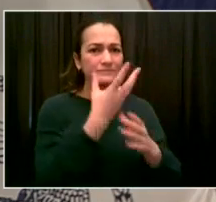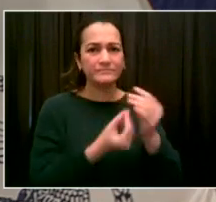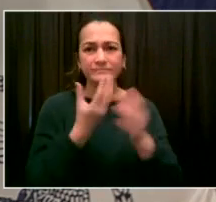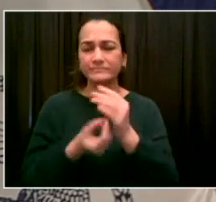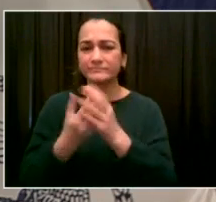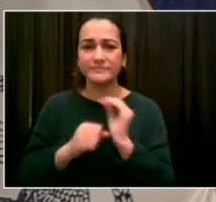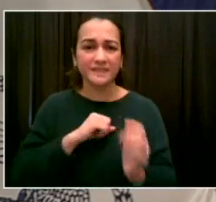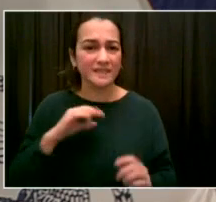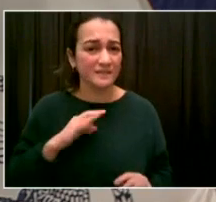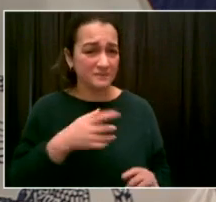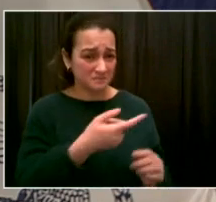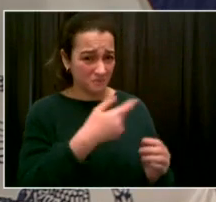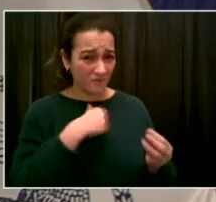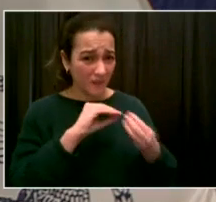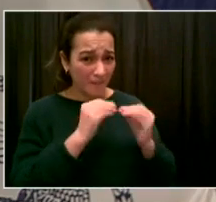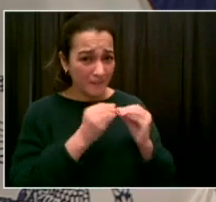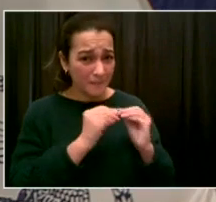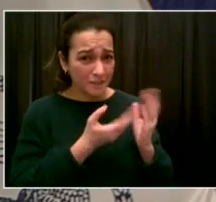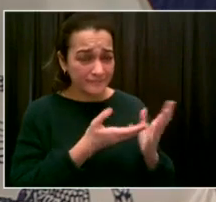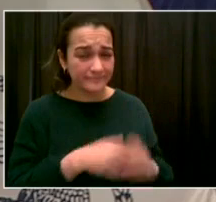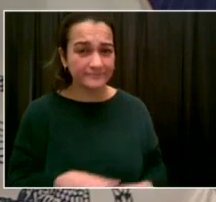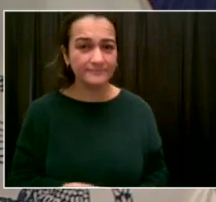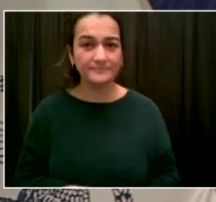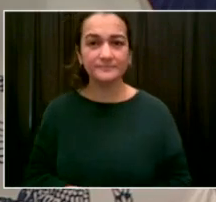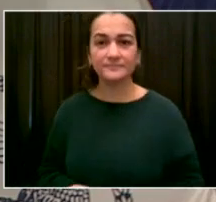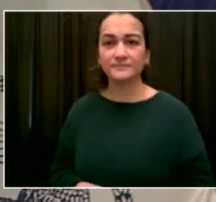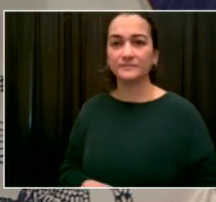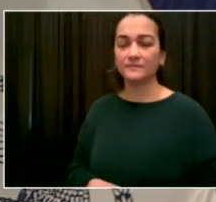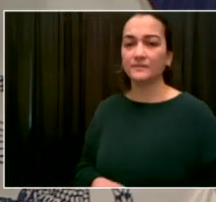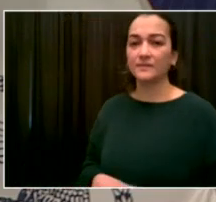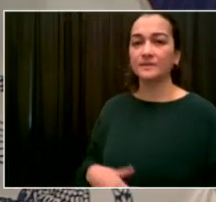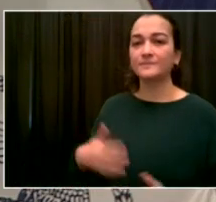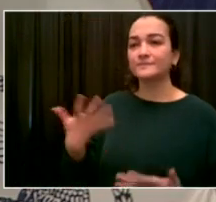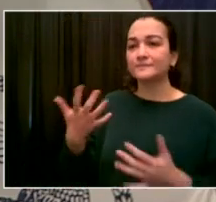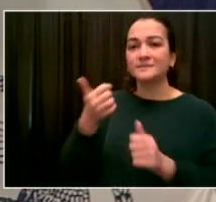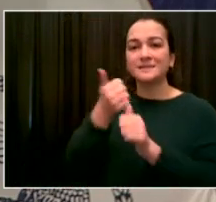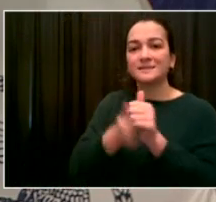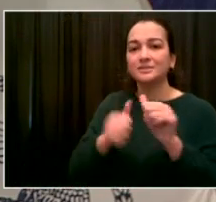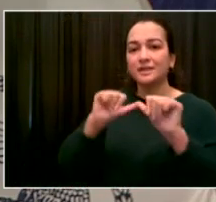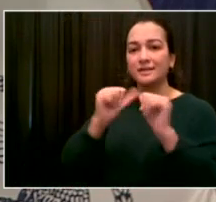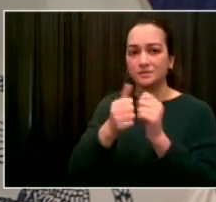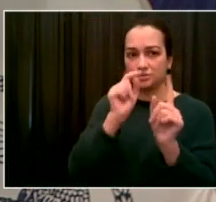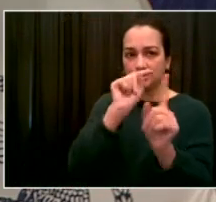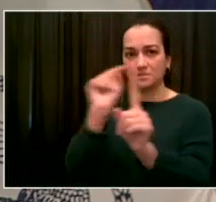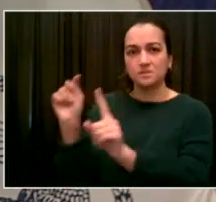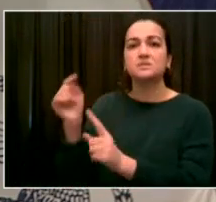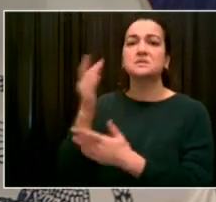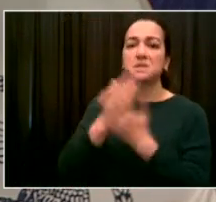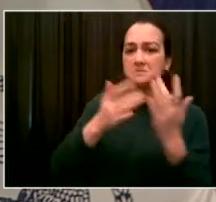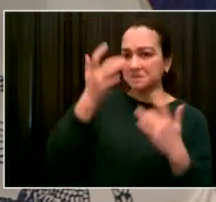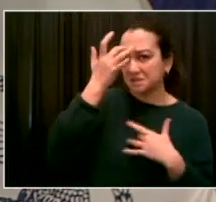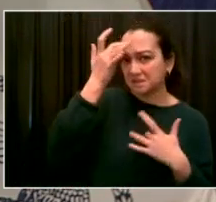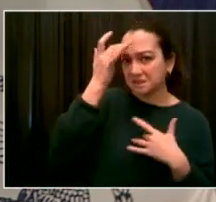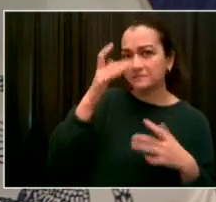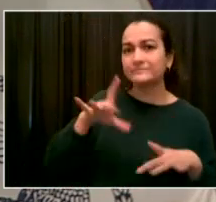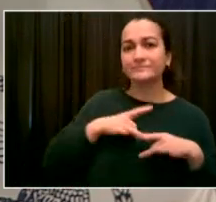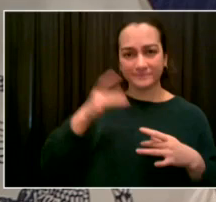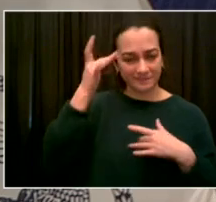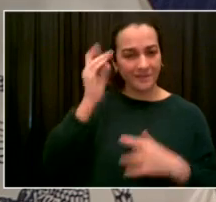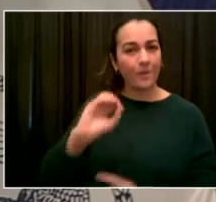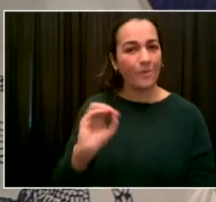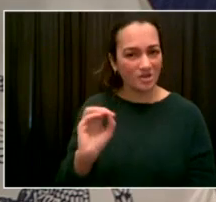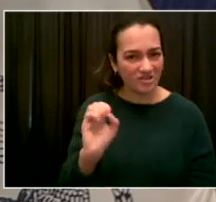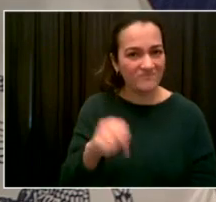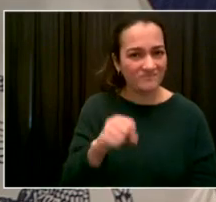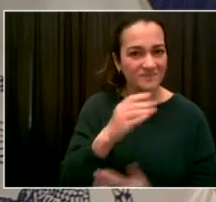everything's functioning. I mean, this is a reality we're going to face for a few weeks. We're going to see a high number of people out sick